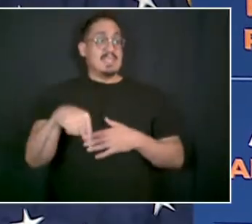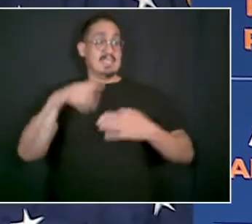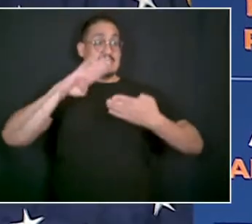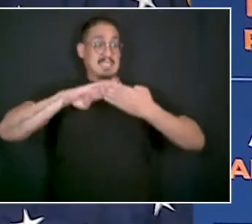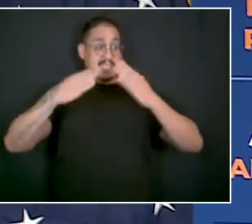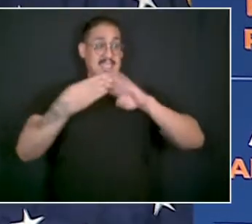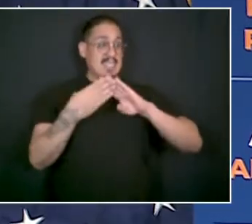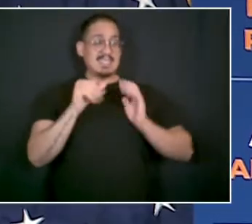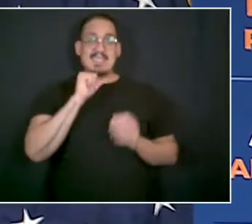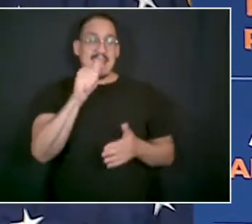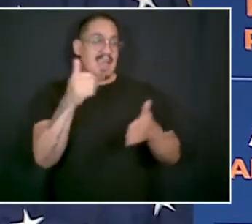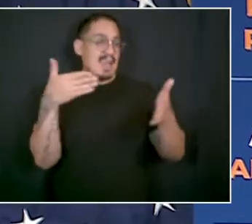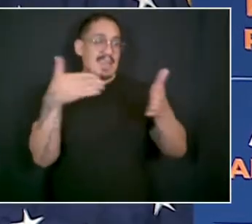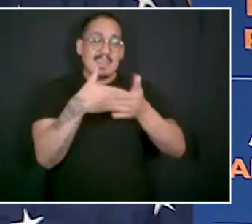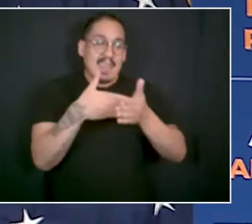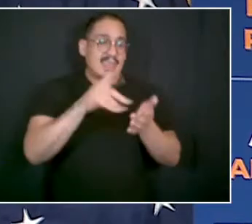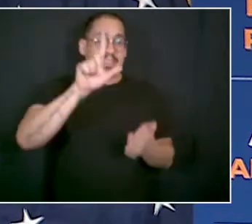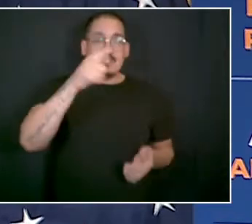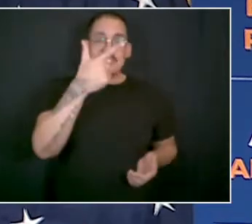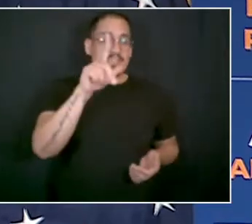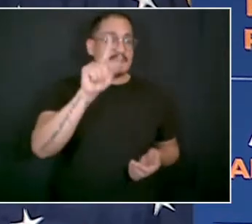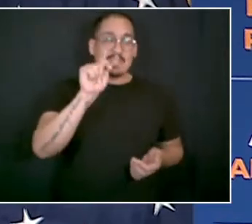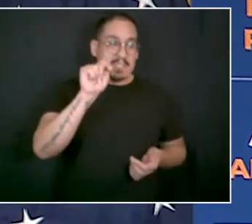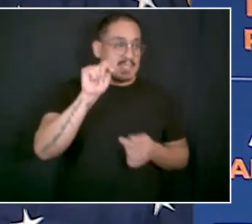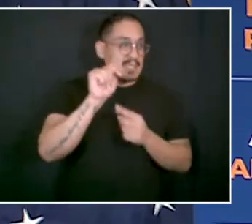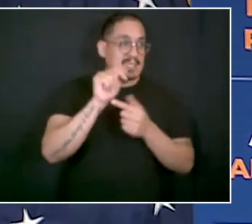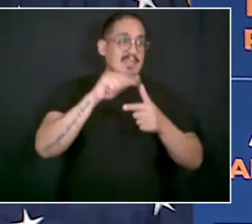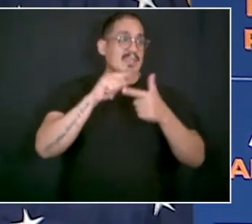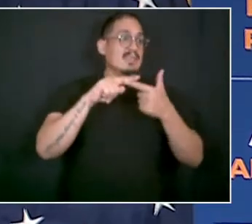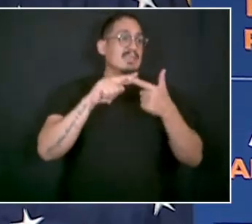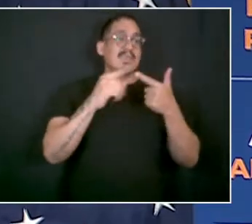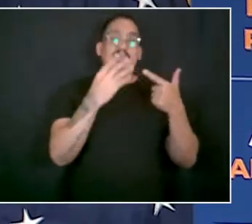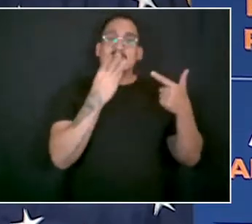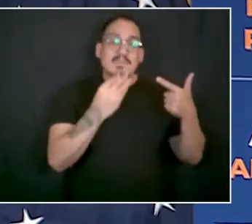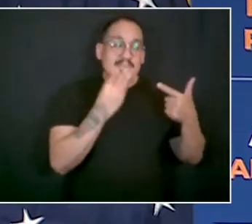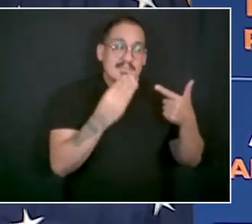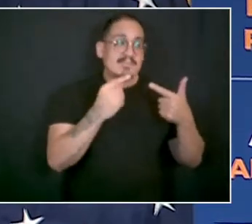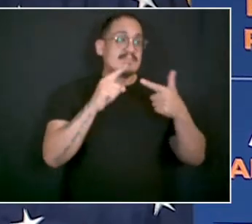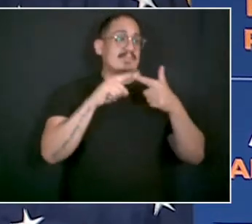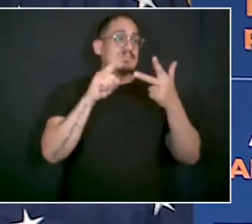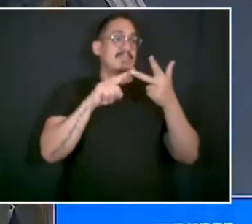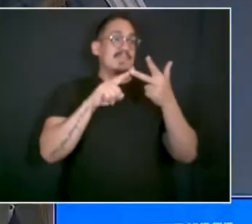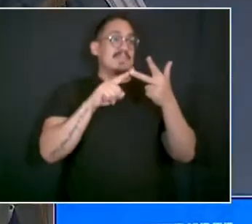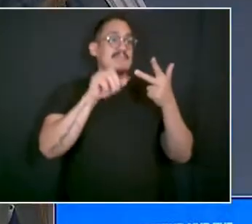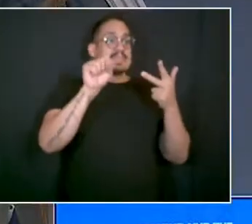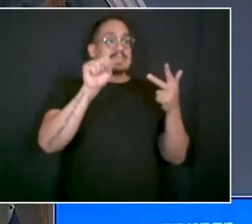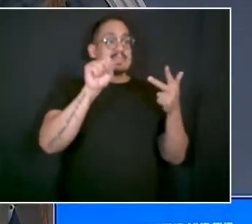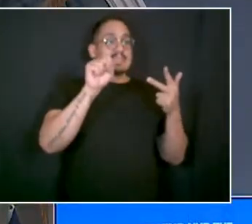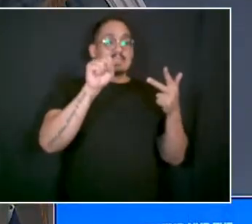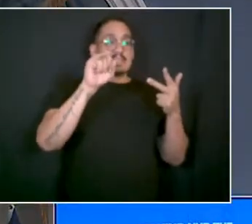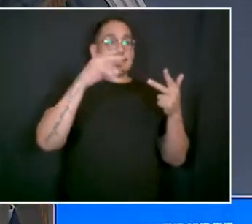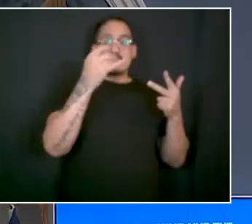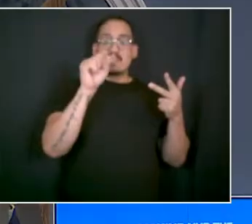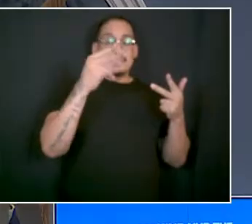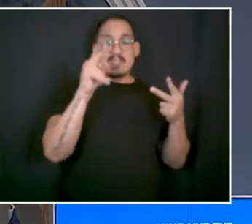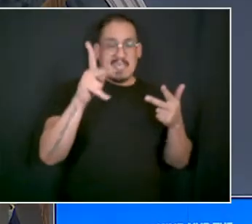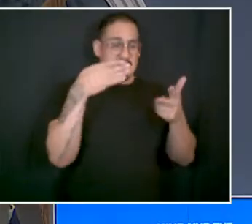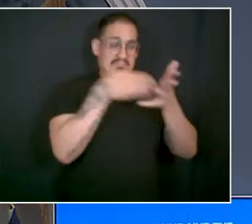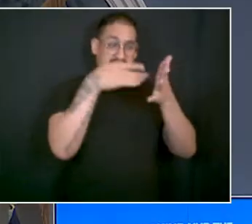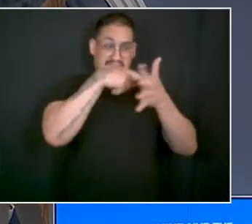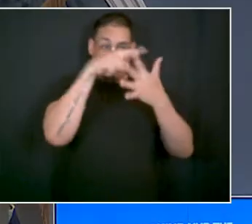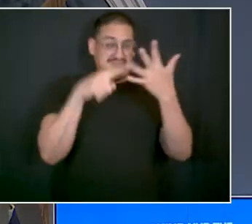anti-LGBTQ+, anti-Semitism. I'm going to be clear on that, and everyone should be clear on that. Oh, yes. And do you believe